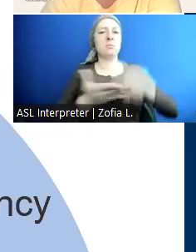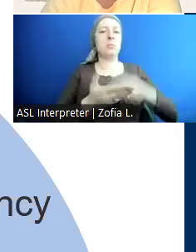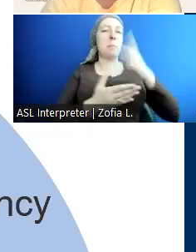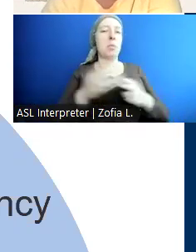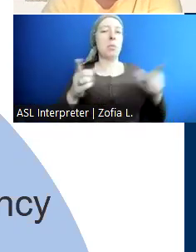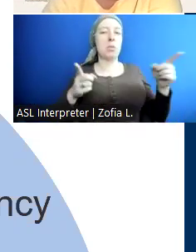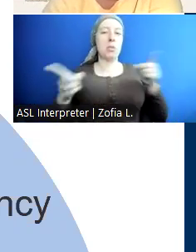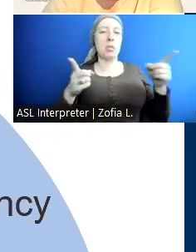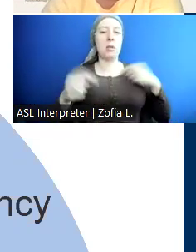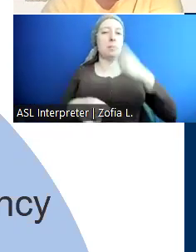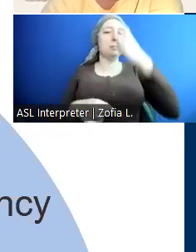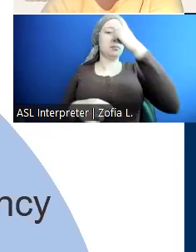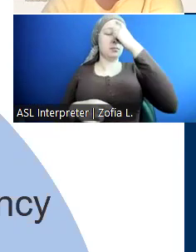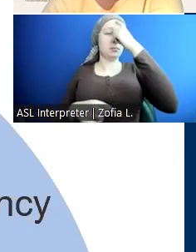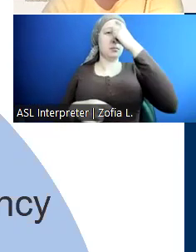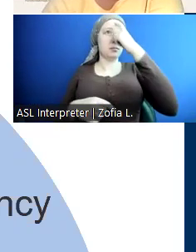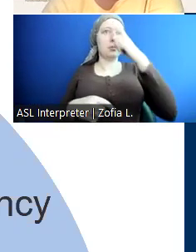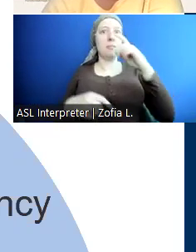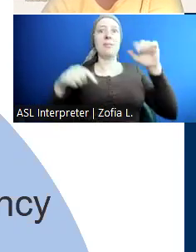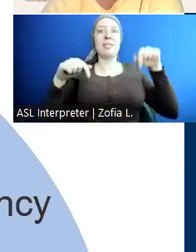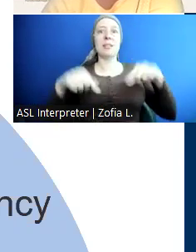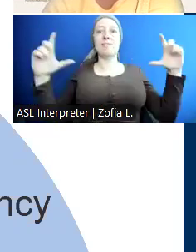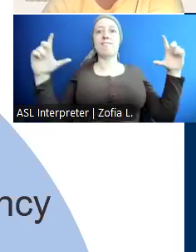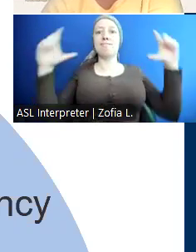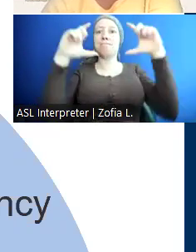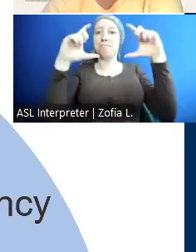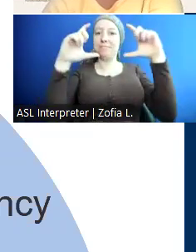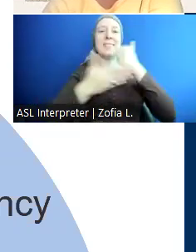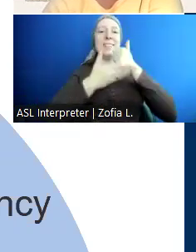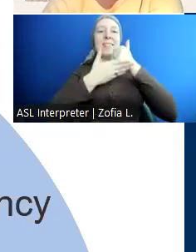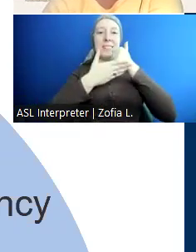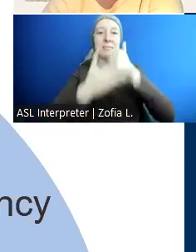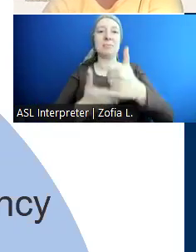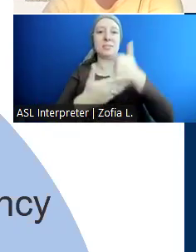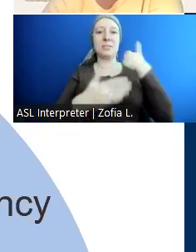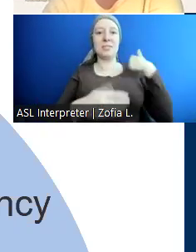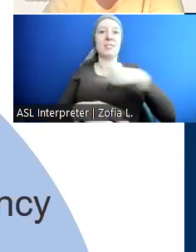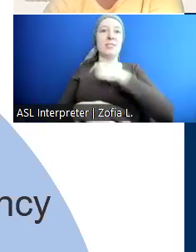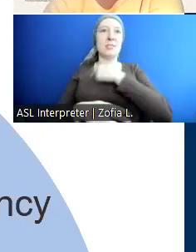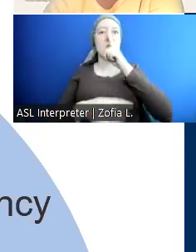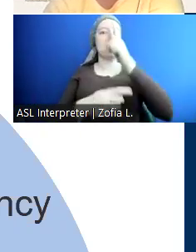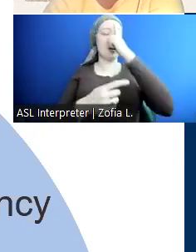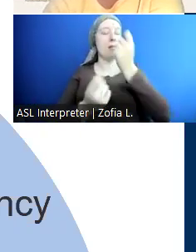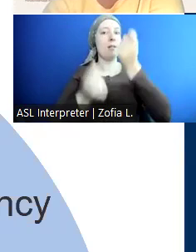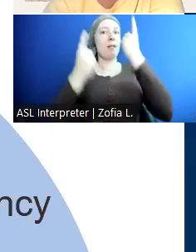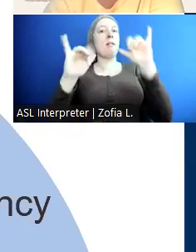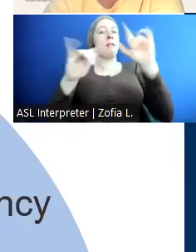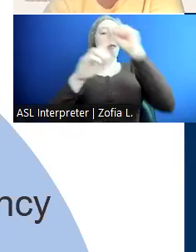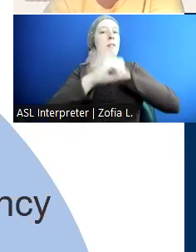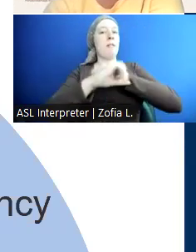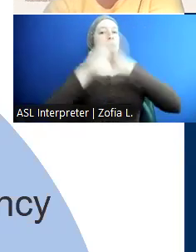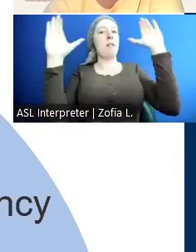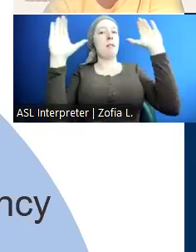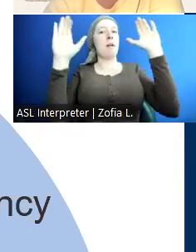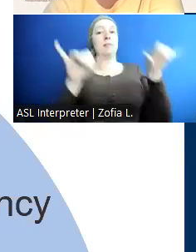And I think that this, you know, Venn diagram helps us to, you know, wrap our heads around the